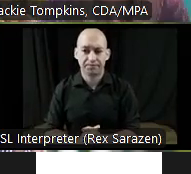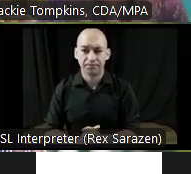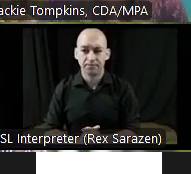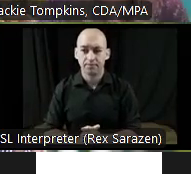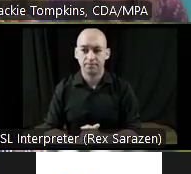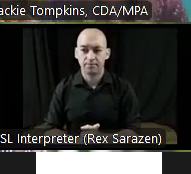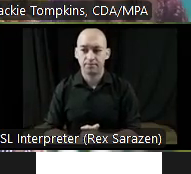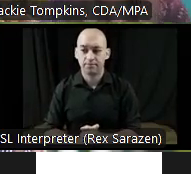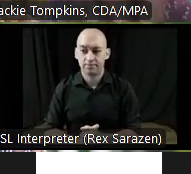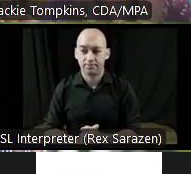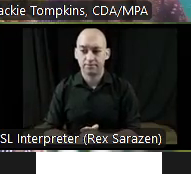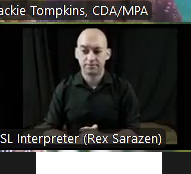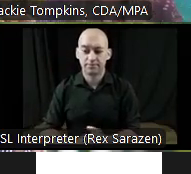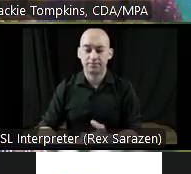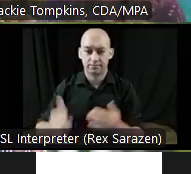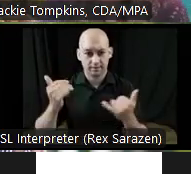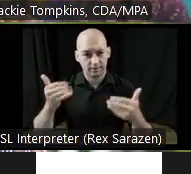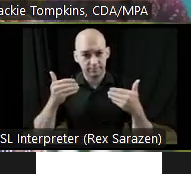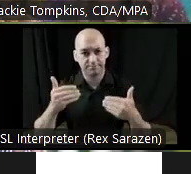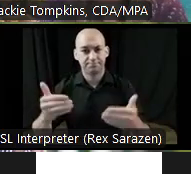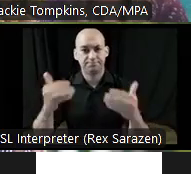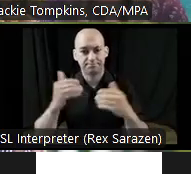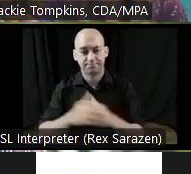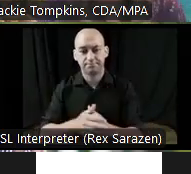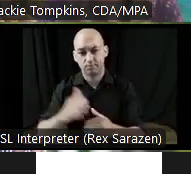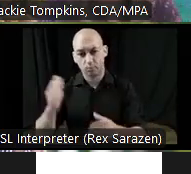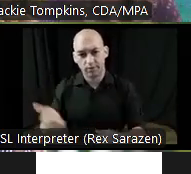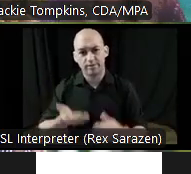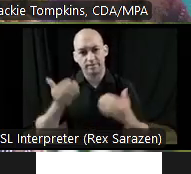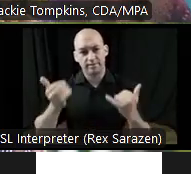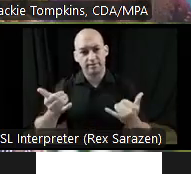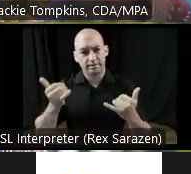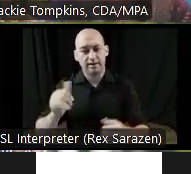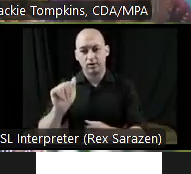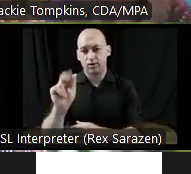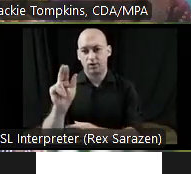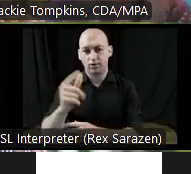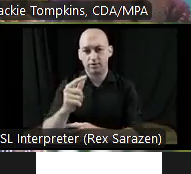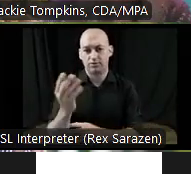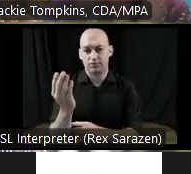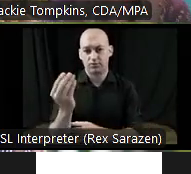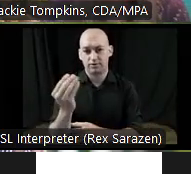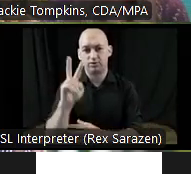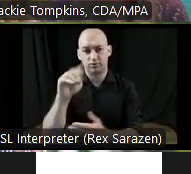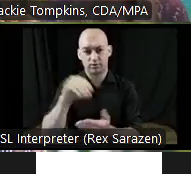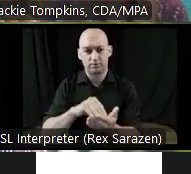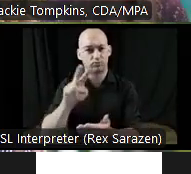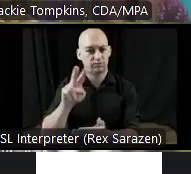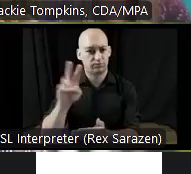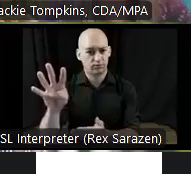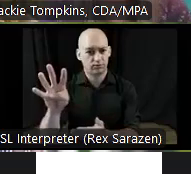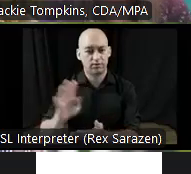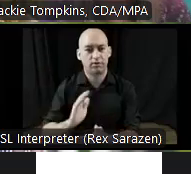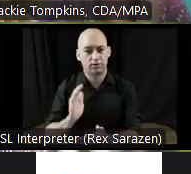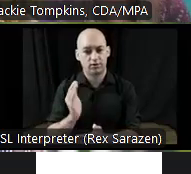All right, let's go ahead and get started. Welcome. Today is August 14th, 2024. We are